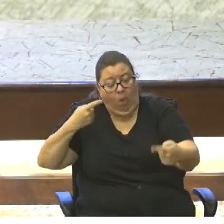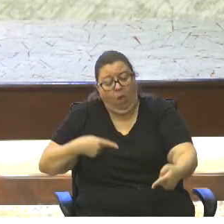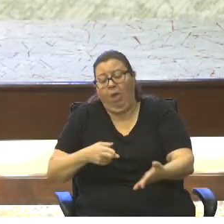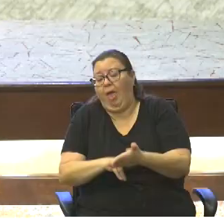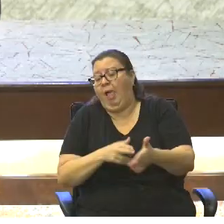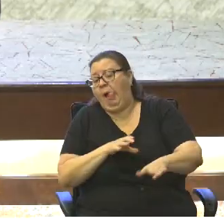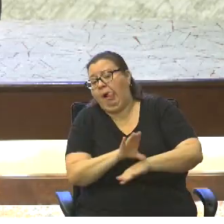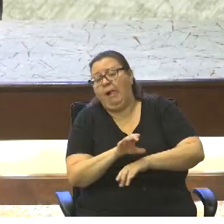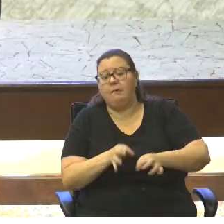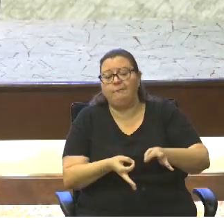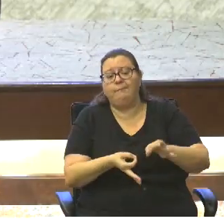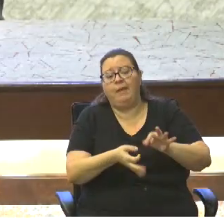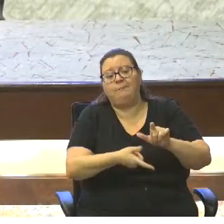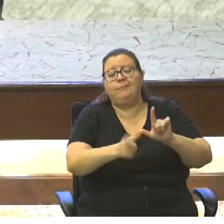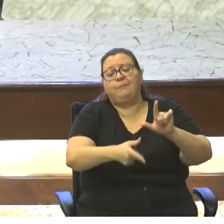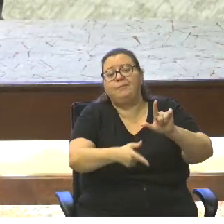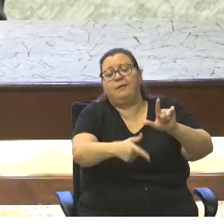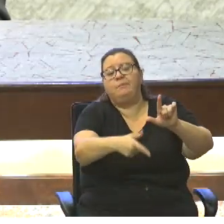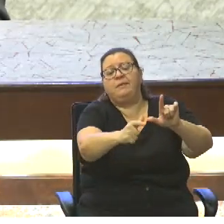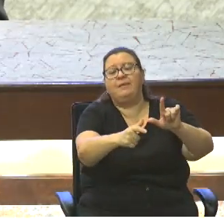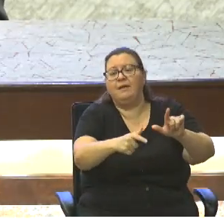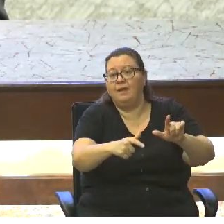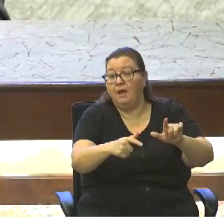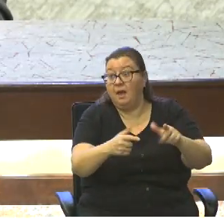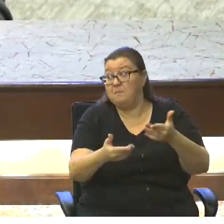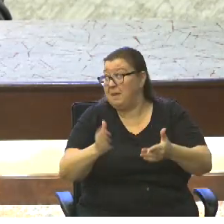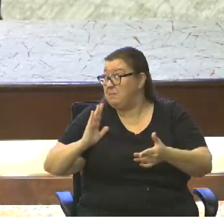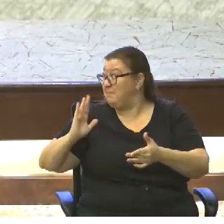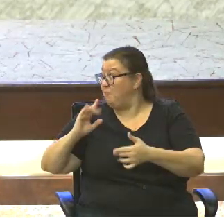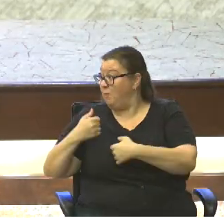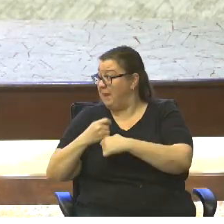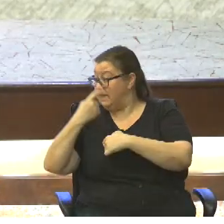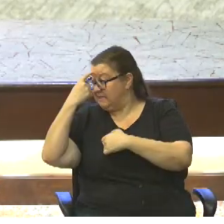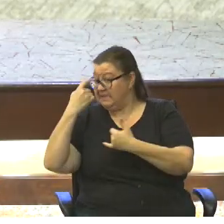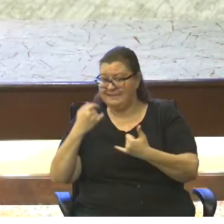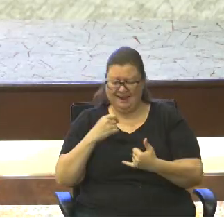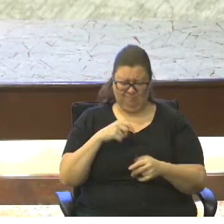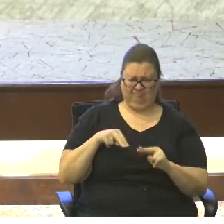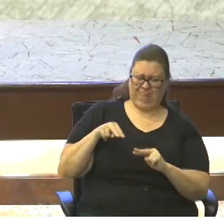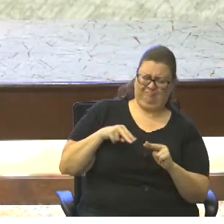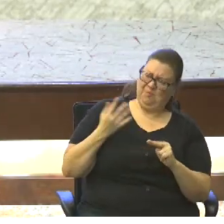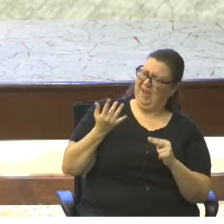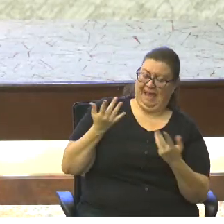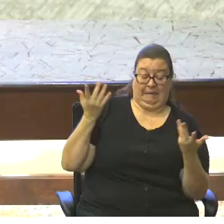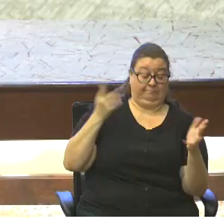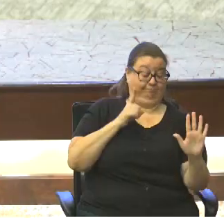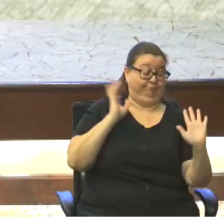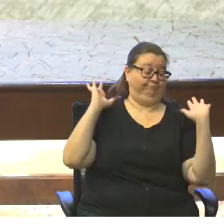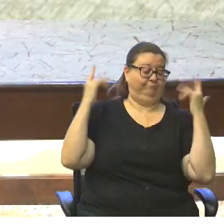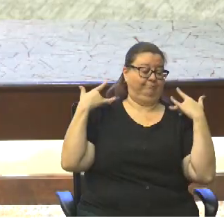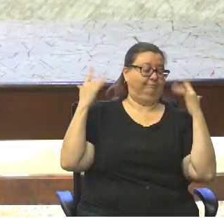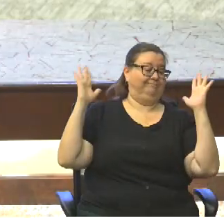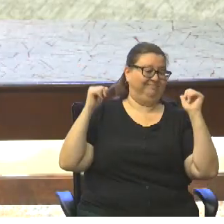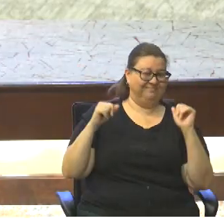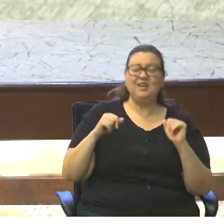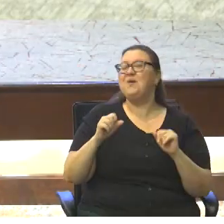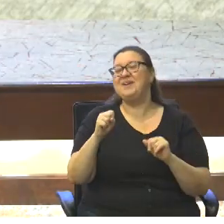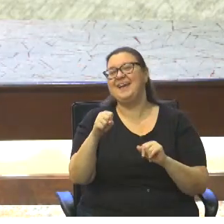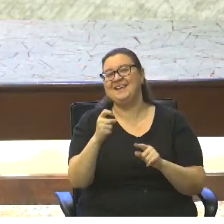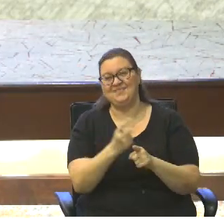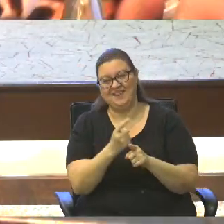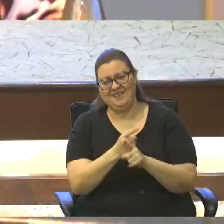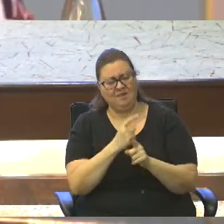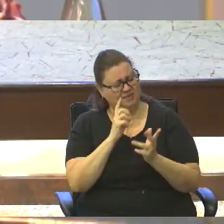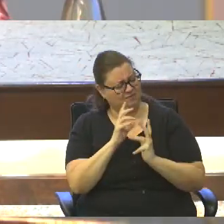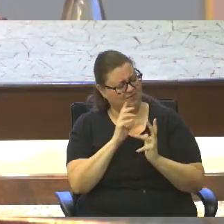in time that those were done, there may have been a reason why it made sense to do that. You're the only one on council that keeps. Yeah, I was. I was like, you're the